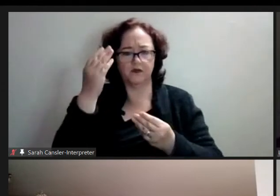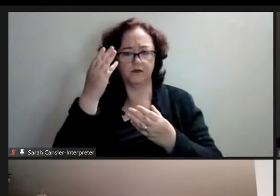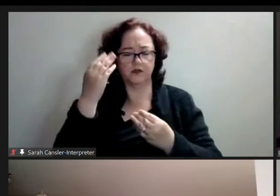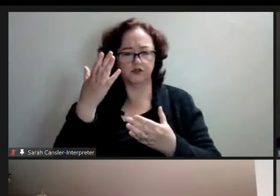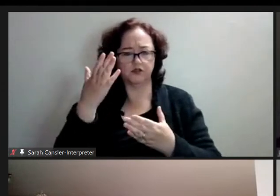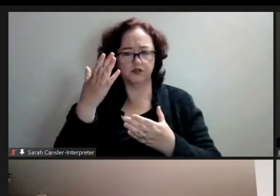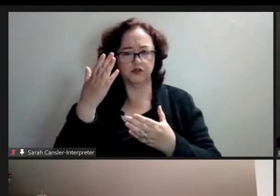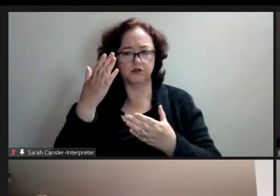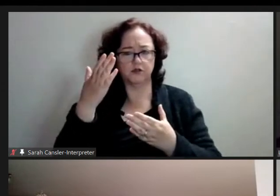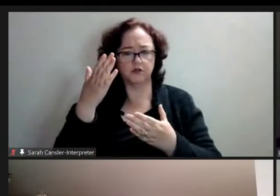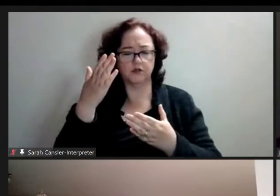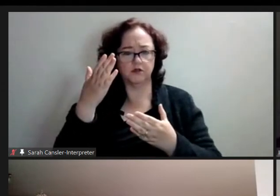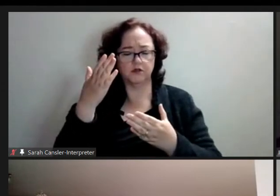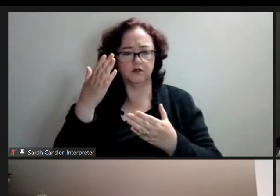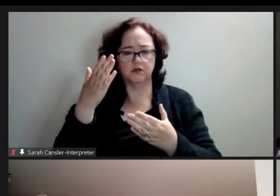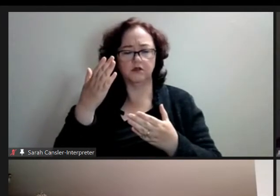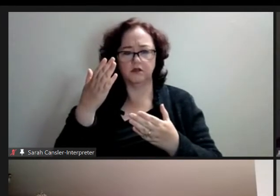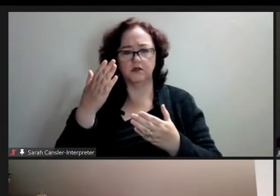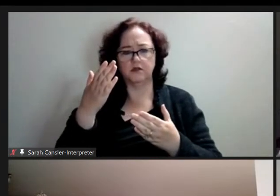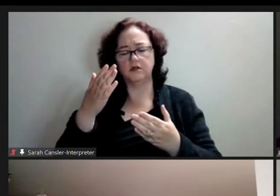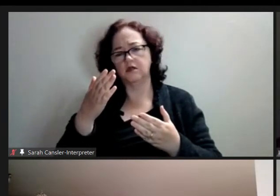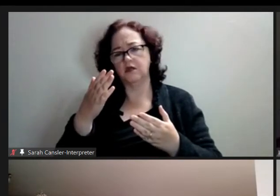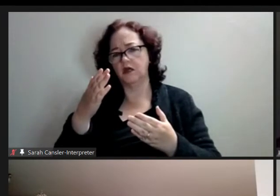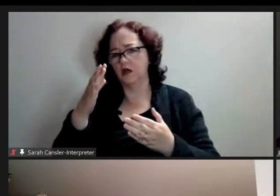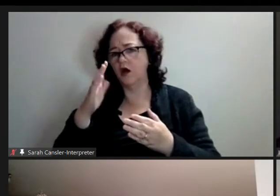in some way on the bigger display.